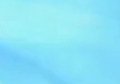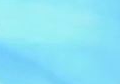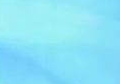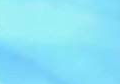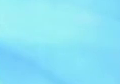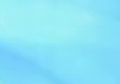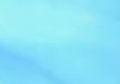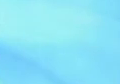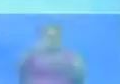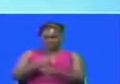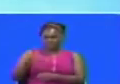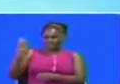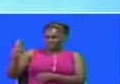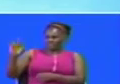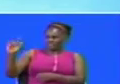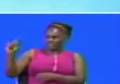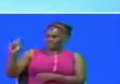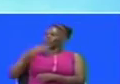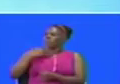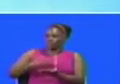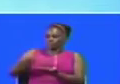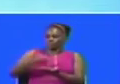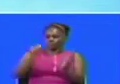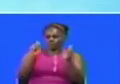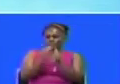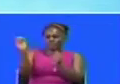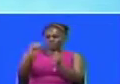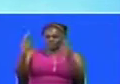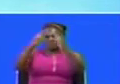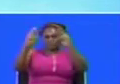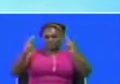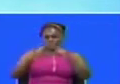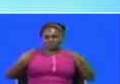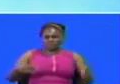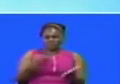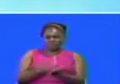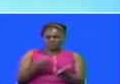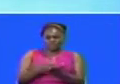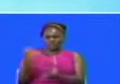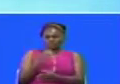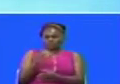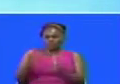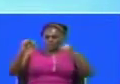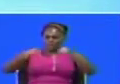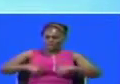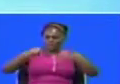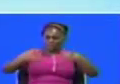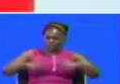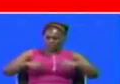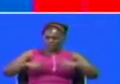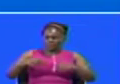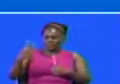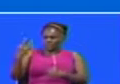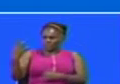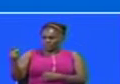Insurance firm Britam is set to sell off a 10% stake to the International Finance Corporation in a deal estimated to be worth some